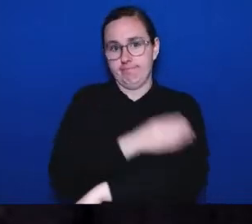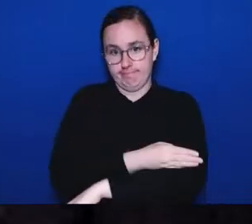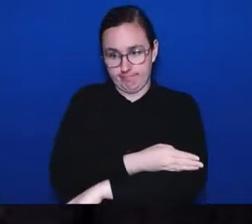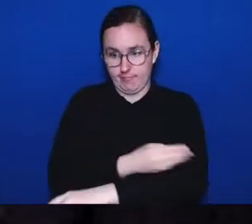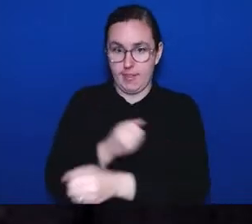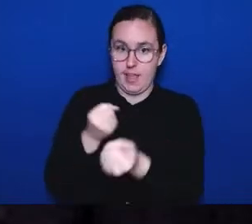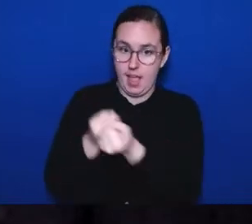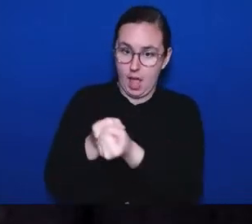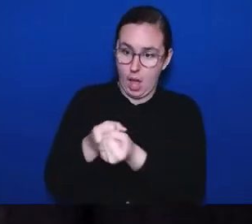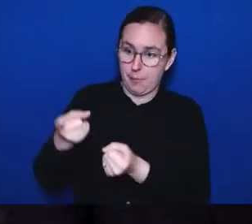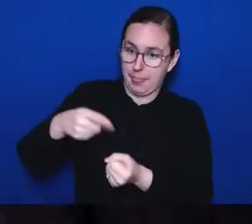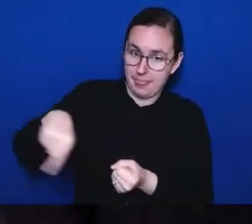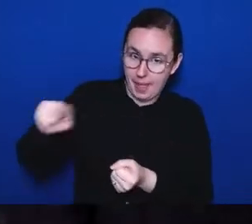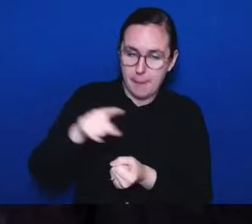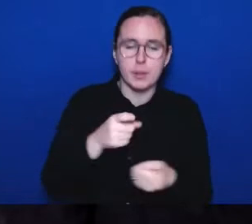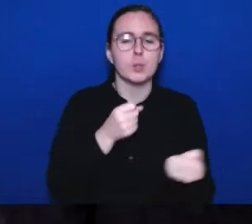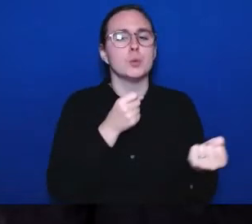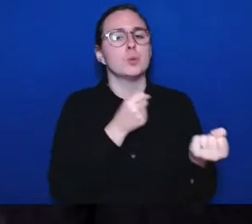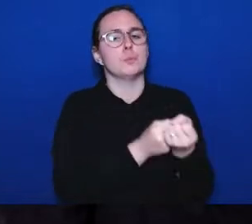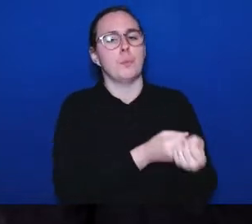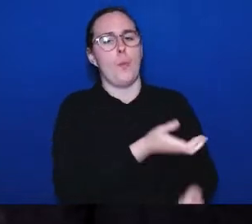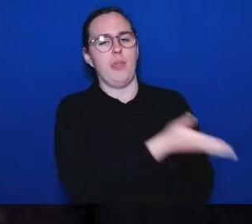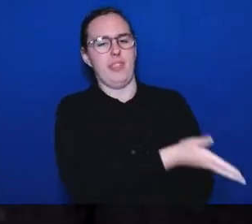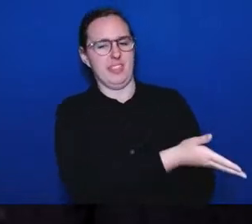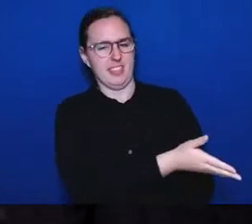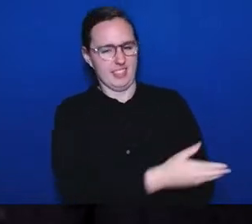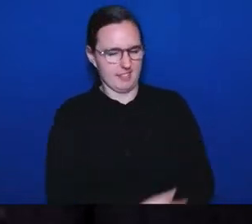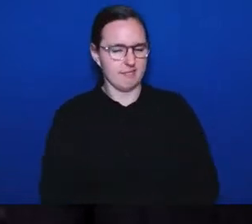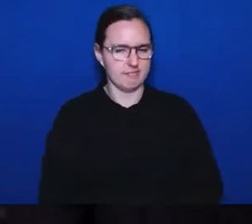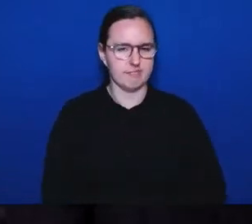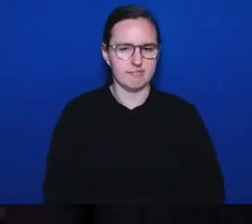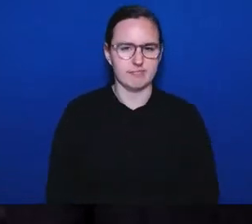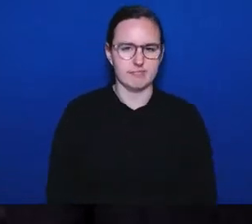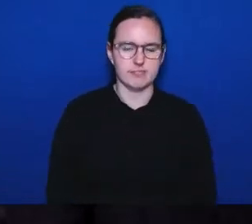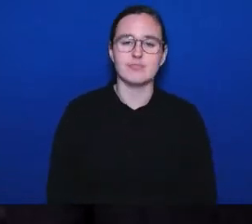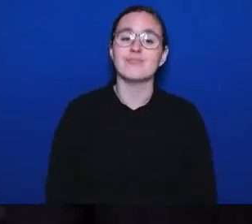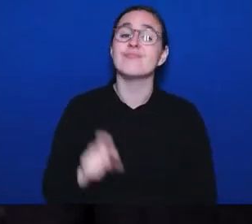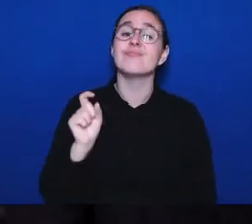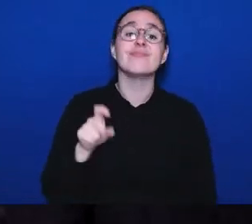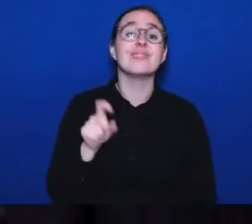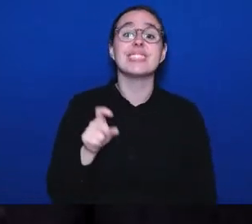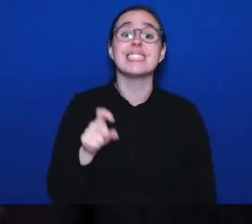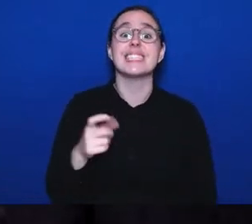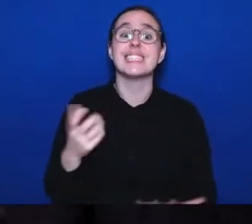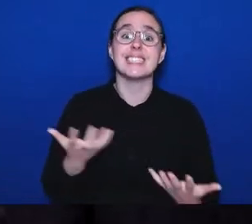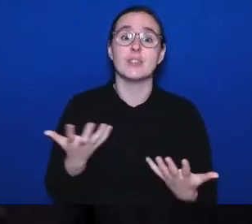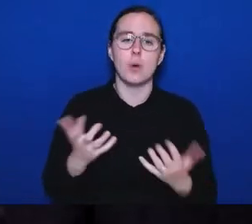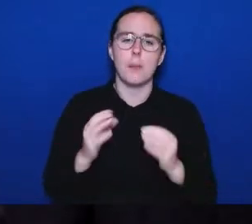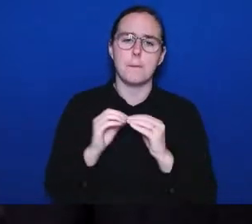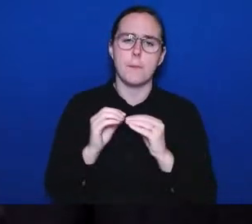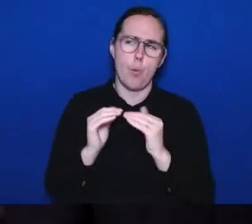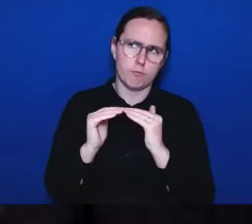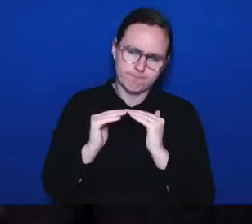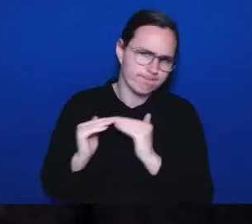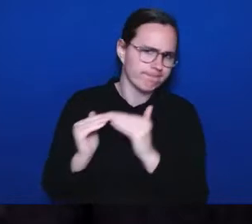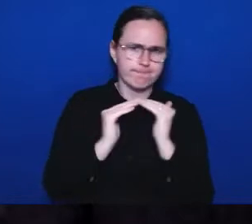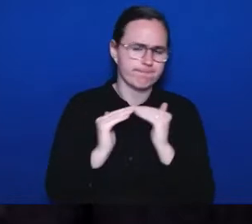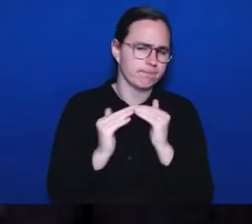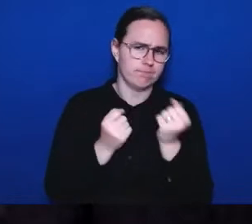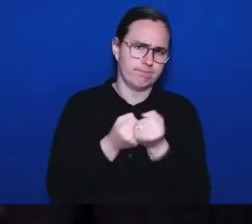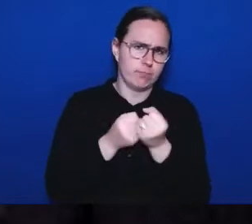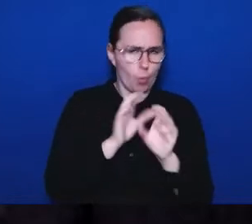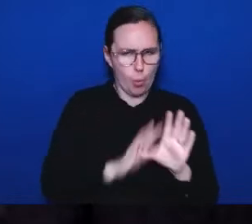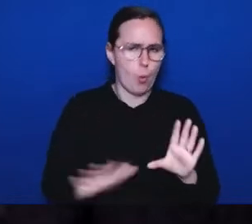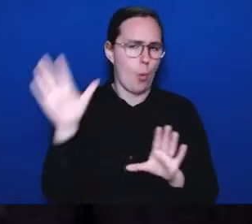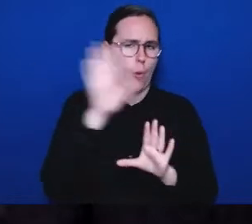equity across the province, and we also understand that our rural and remote communities, their needs need to be met. I've met